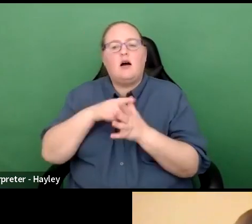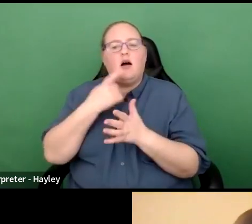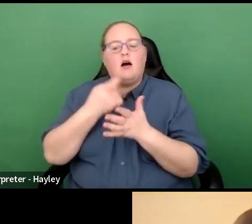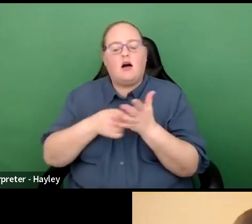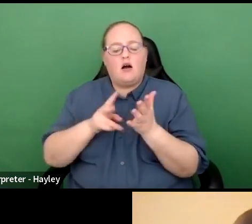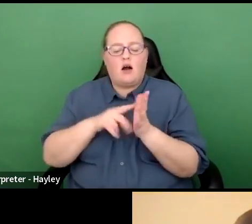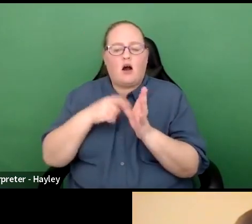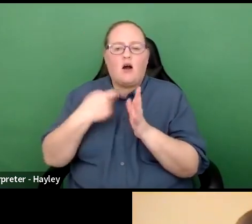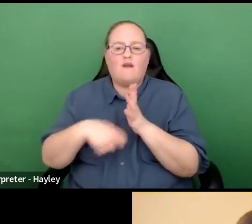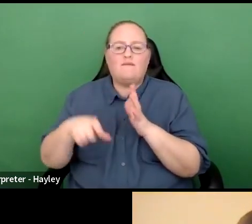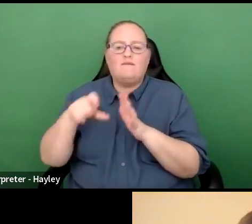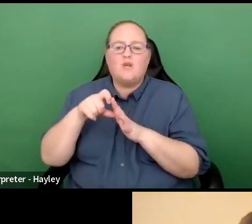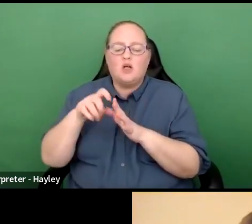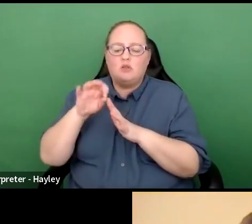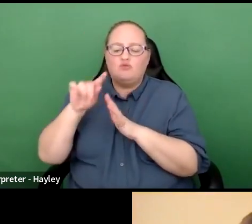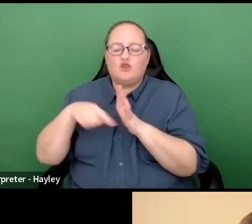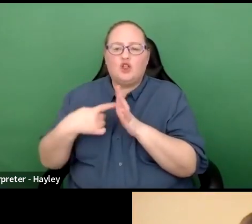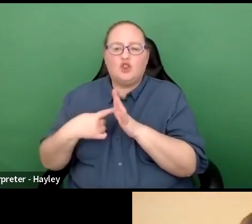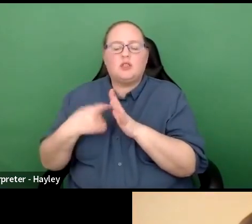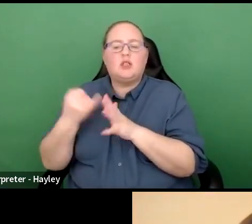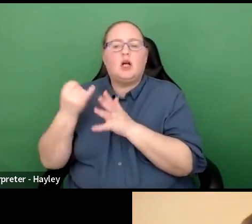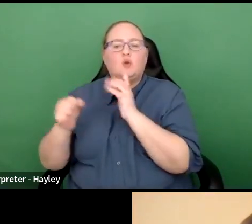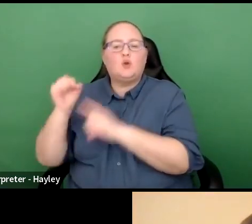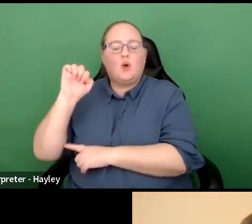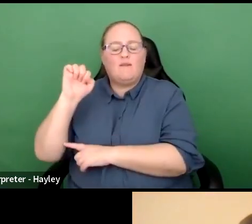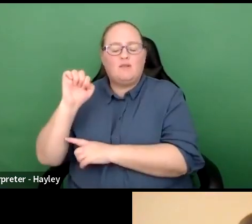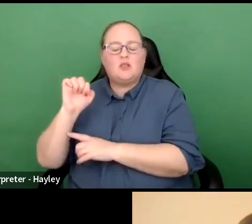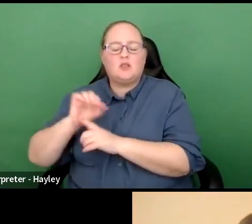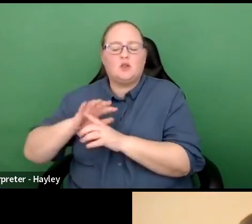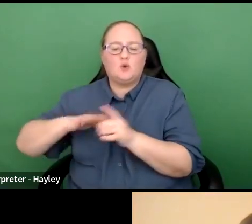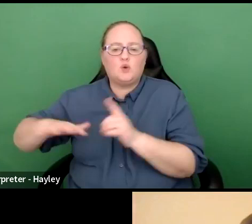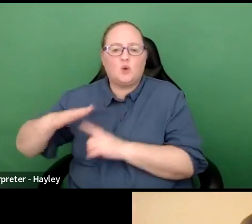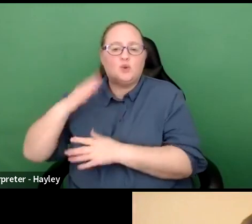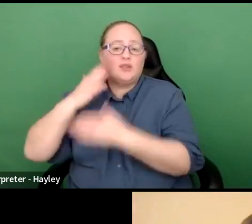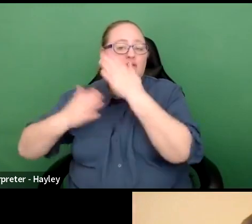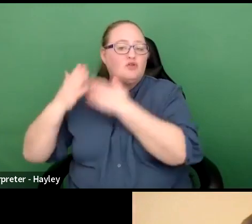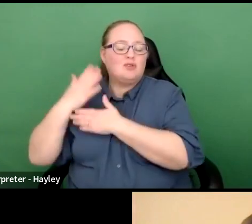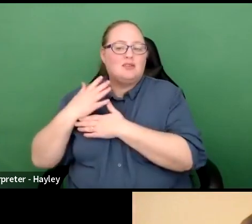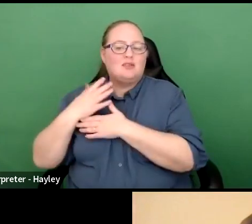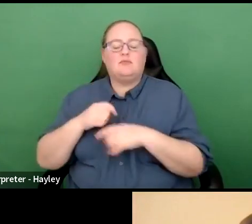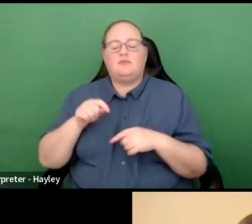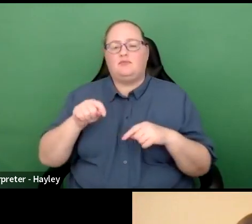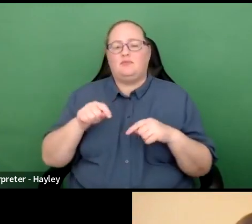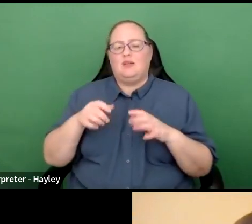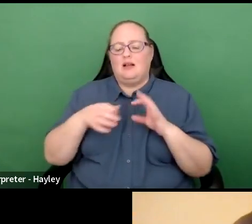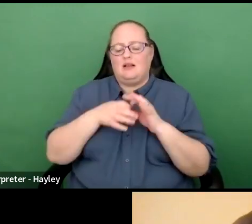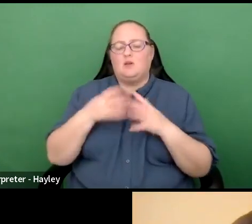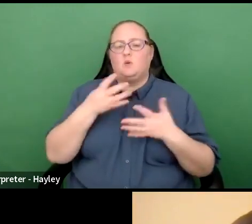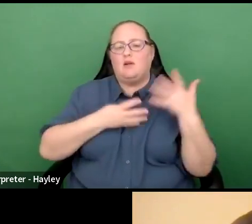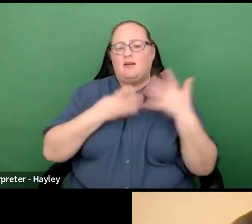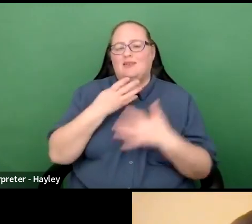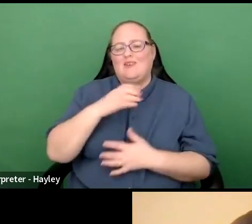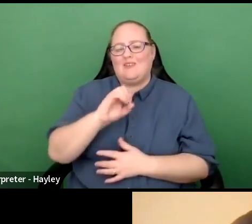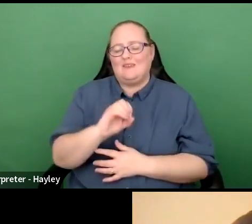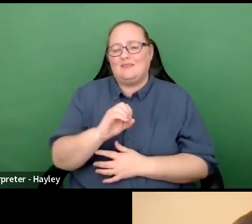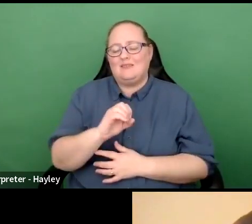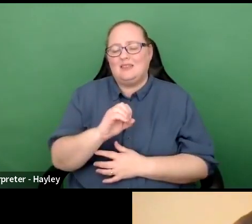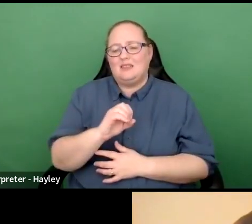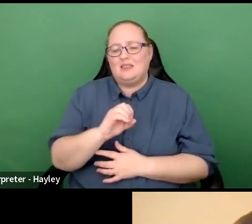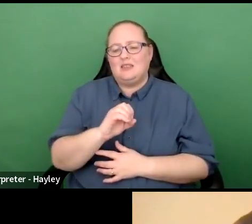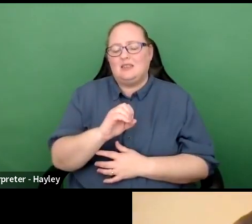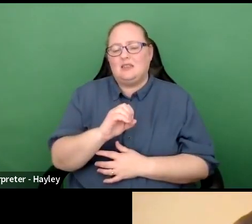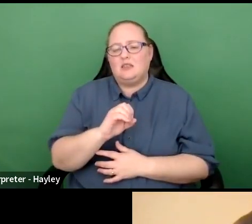Harvard project on Soviet social history, when in the 1950s, in the early 1950s, a massive wave